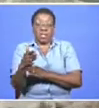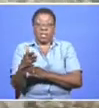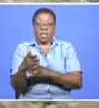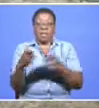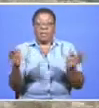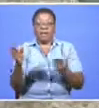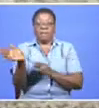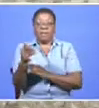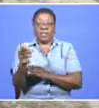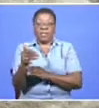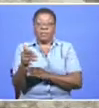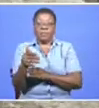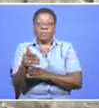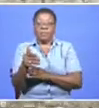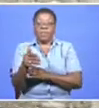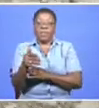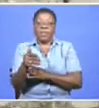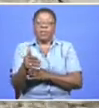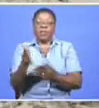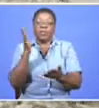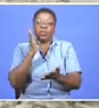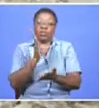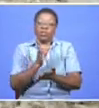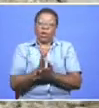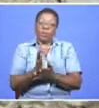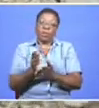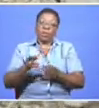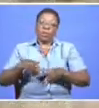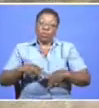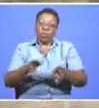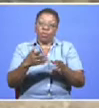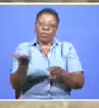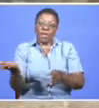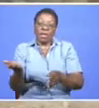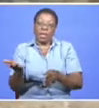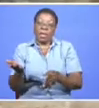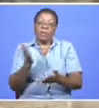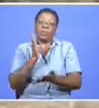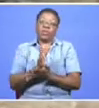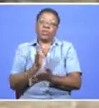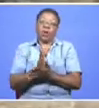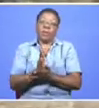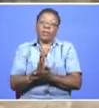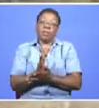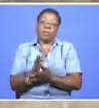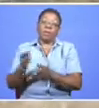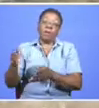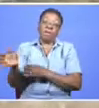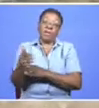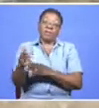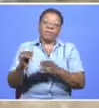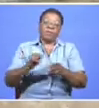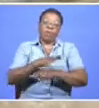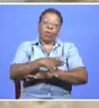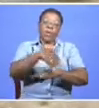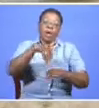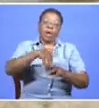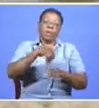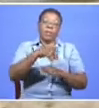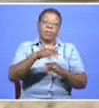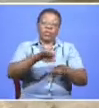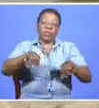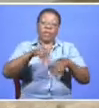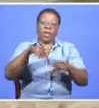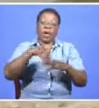road there, that means that everything that's on this side can no longer go. It's a physical barrier for them to get out to the sea. And then you put